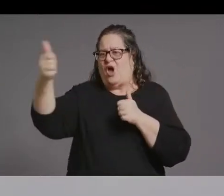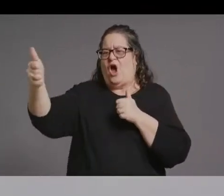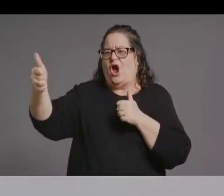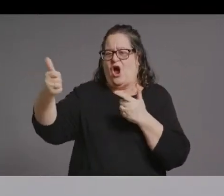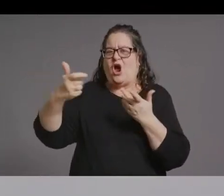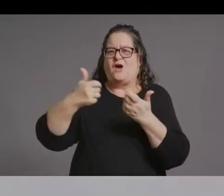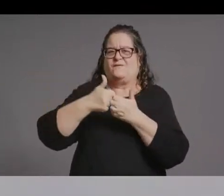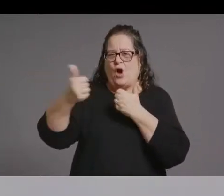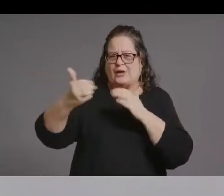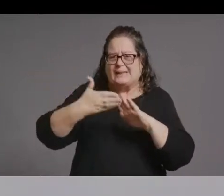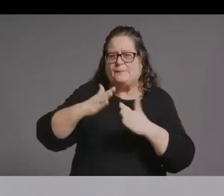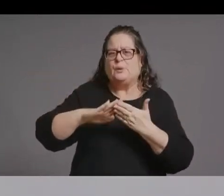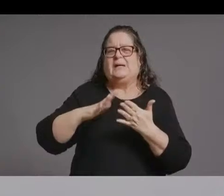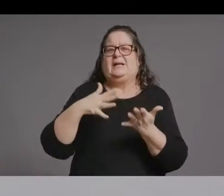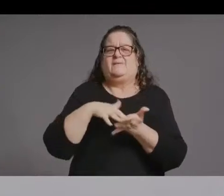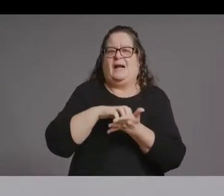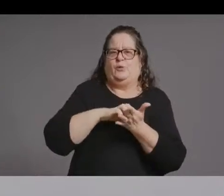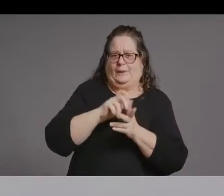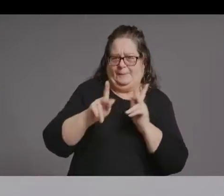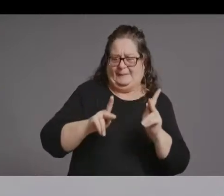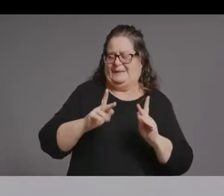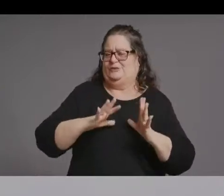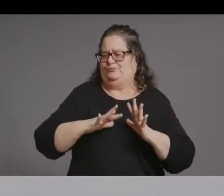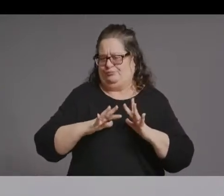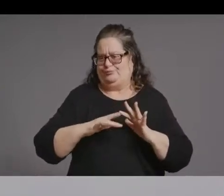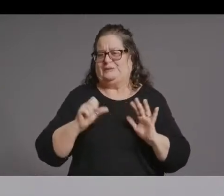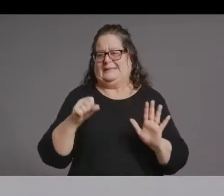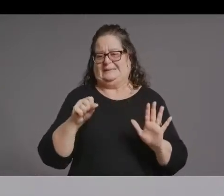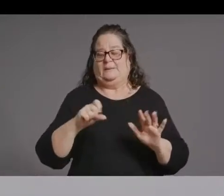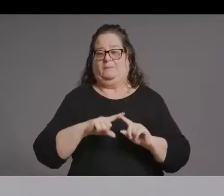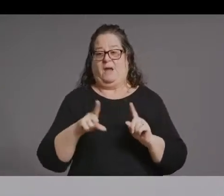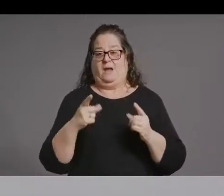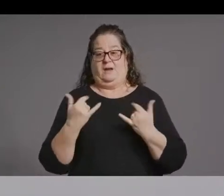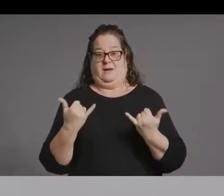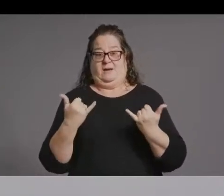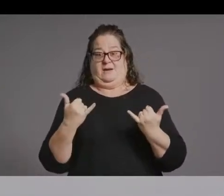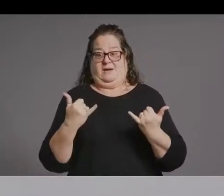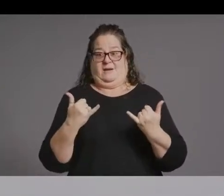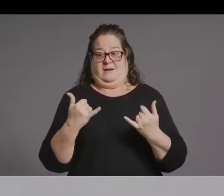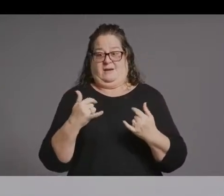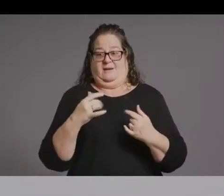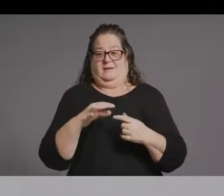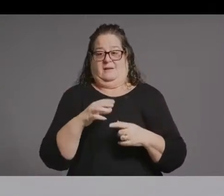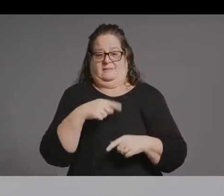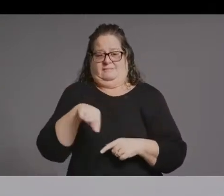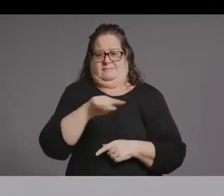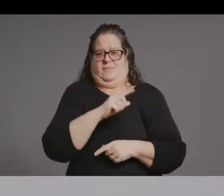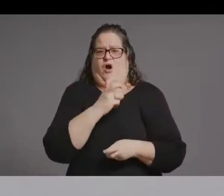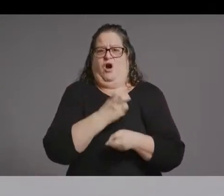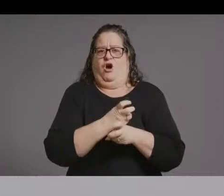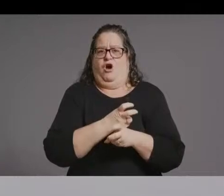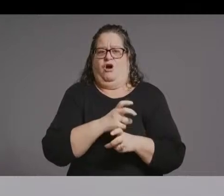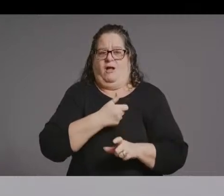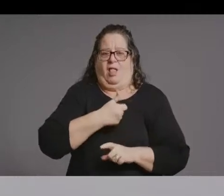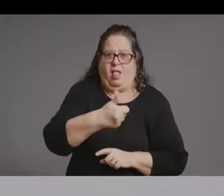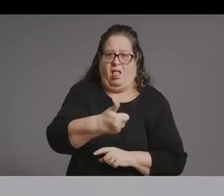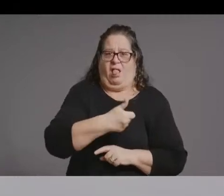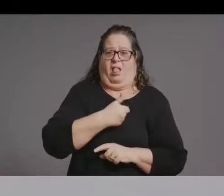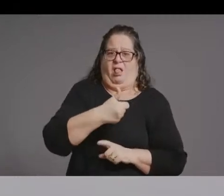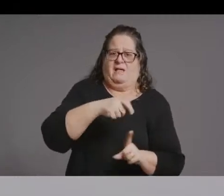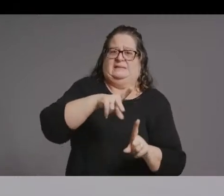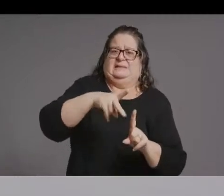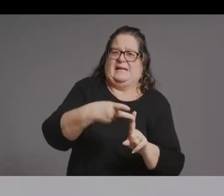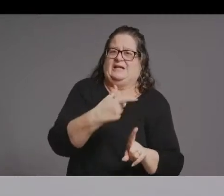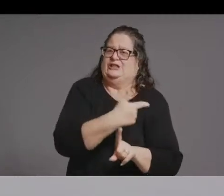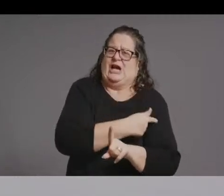populations that were going to be more difficult to get that second dose to. That could be whether they lived rural, whether we knew that they had a transient